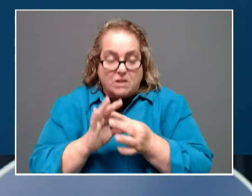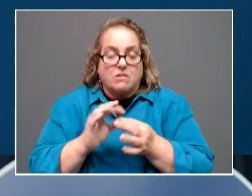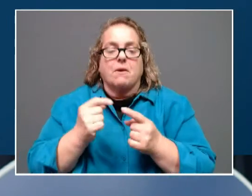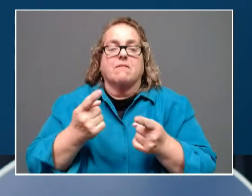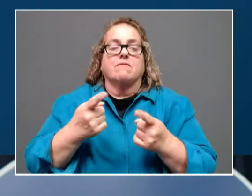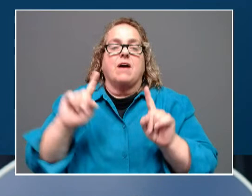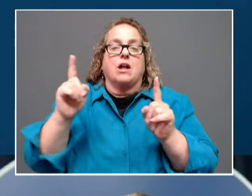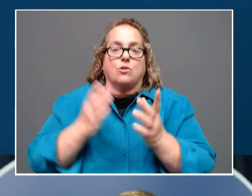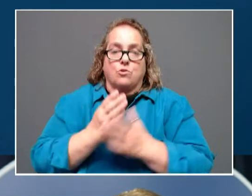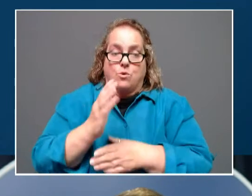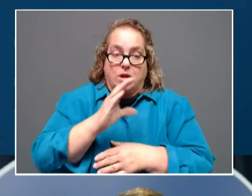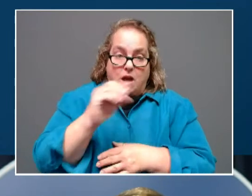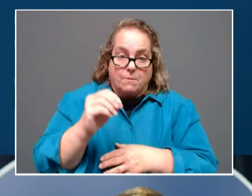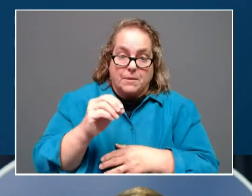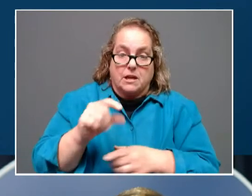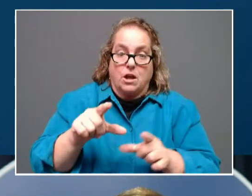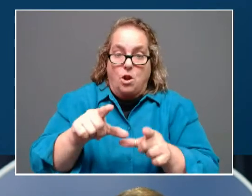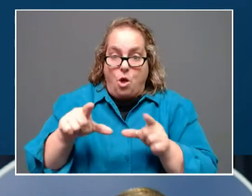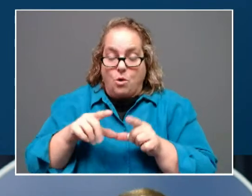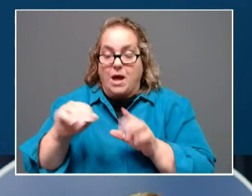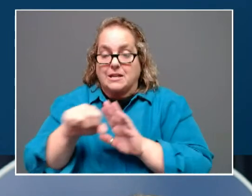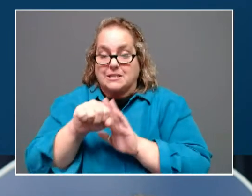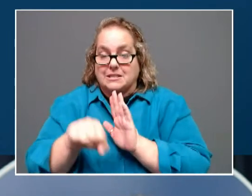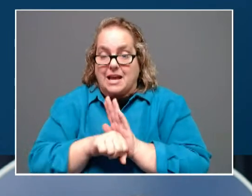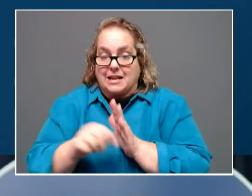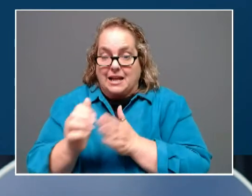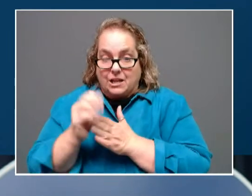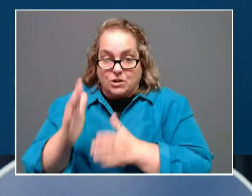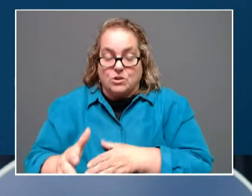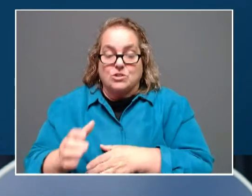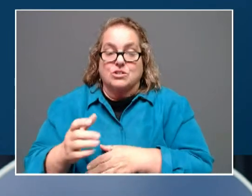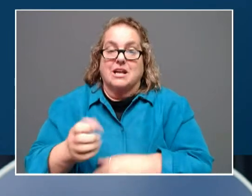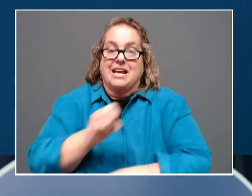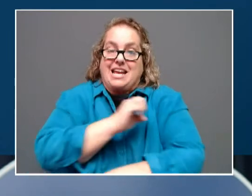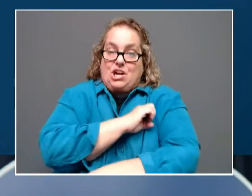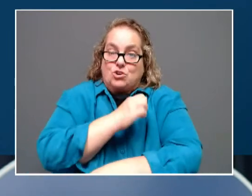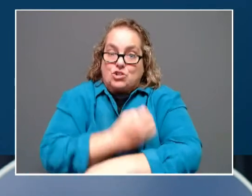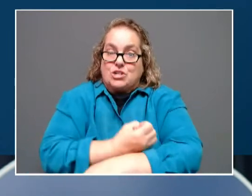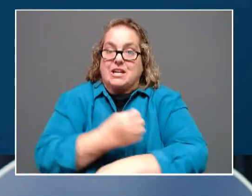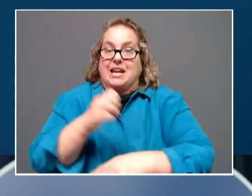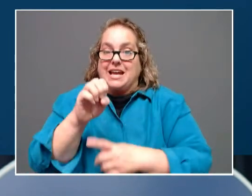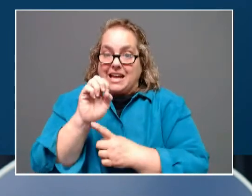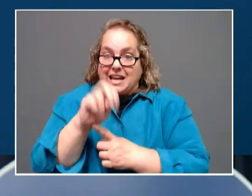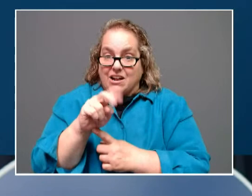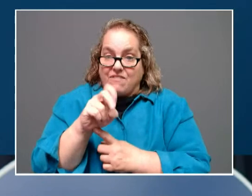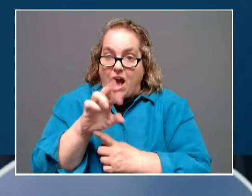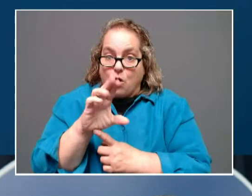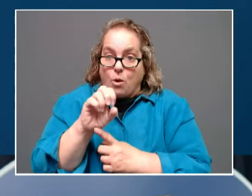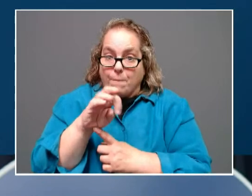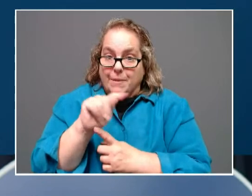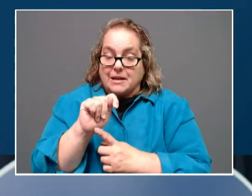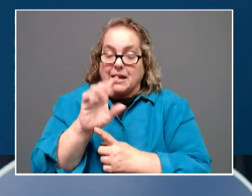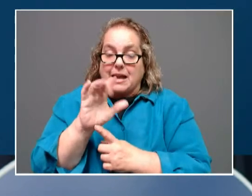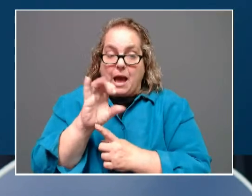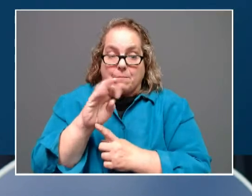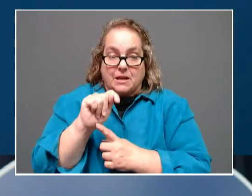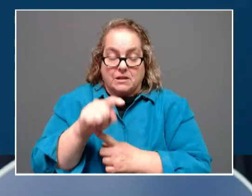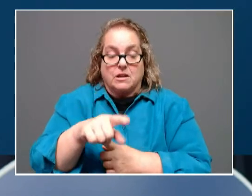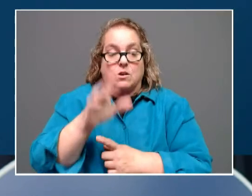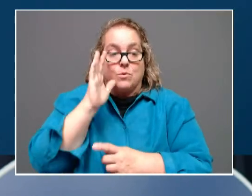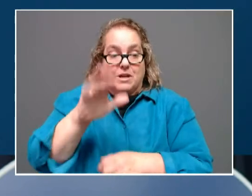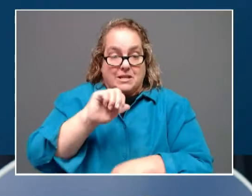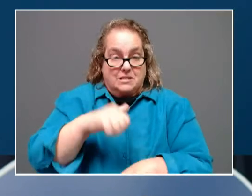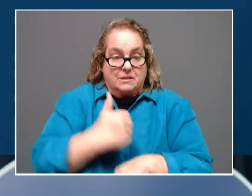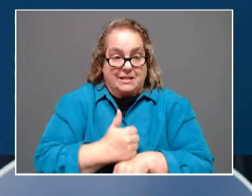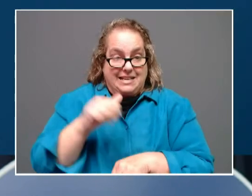and state leaders, including the Energy and Environment Cabinet. Lexmark's $4 million investment will establish a 10-acre,